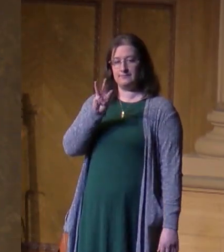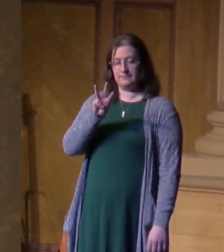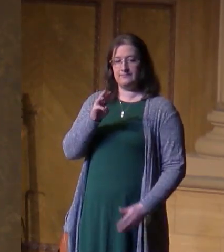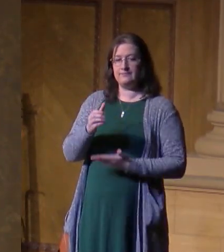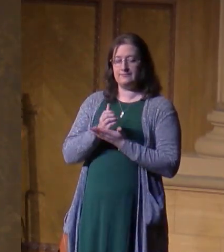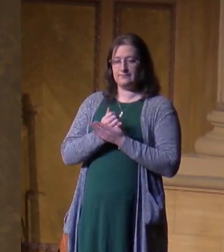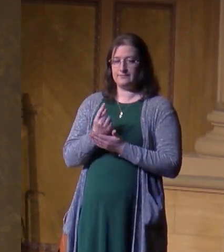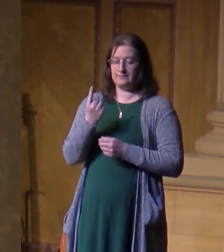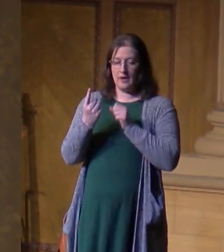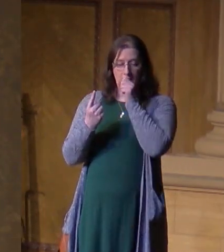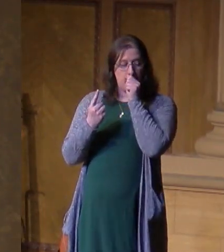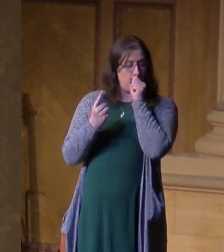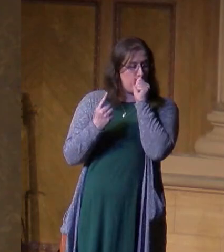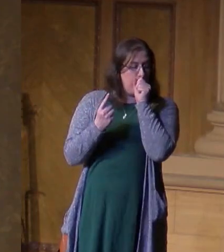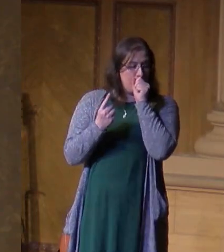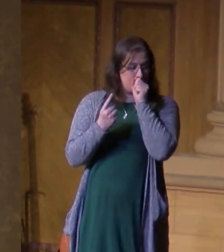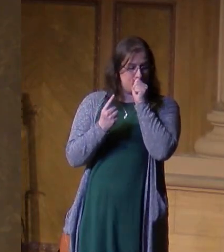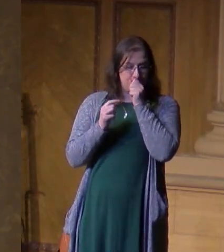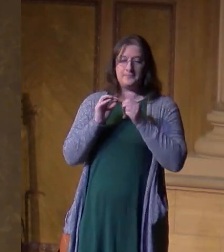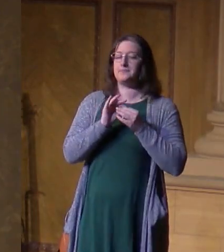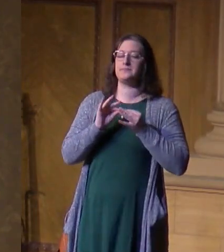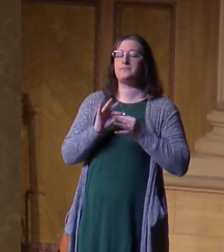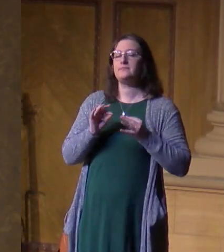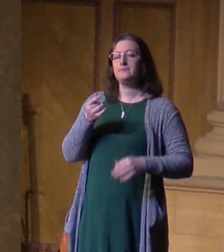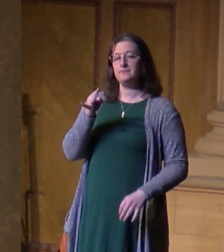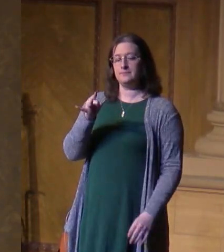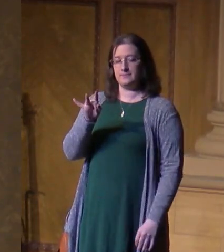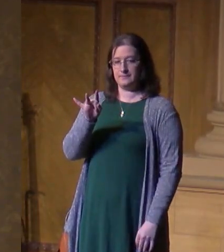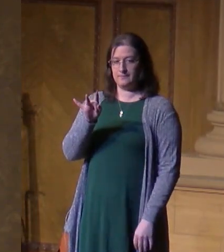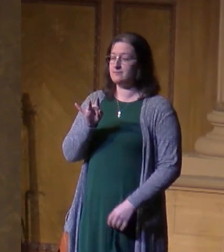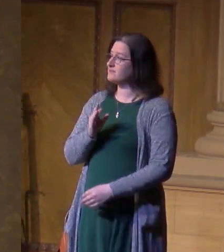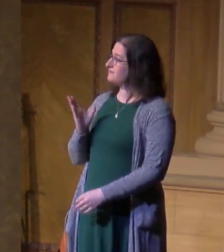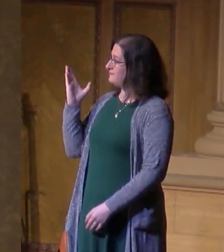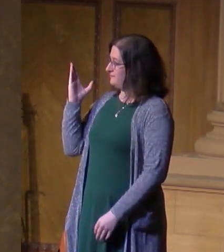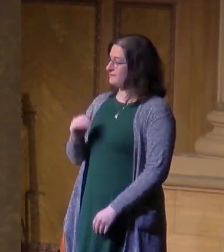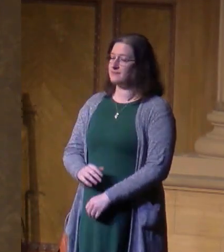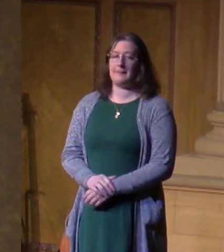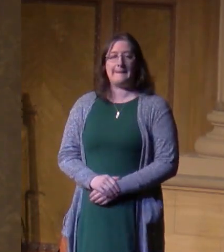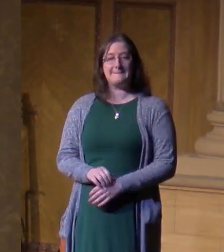Matthew chapter 1, let's start in verse 18. Matthew wrote for us,